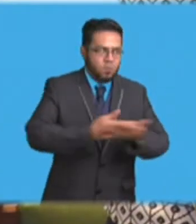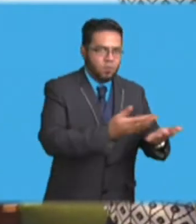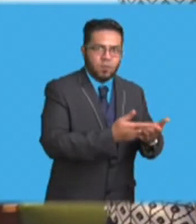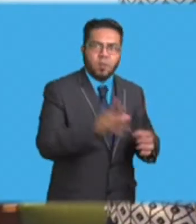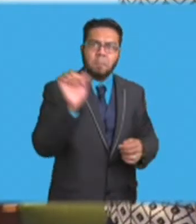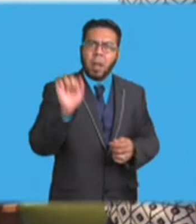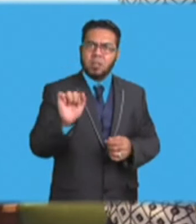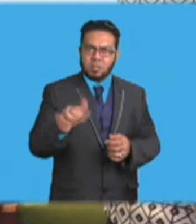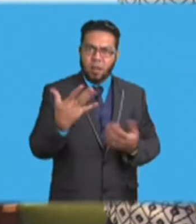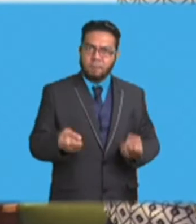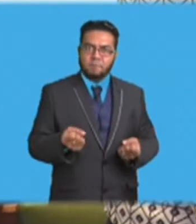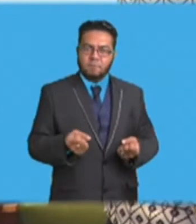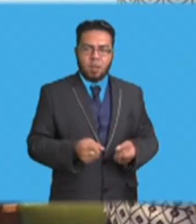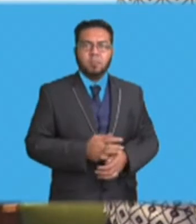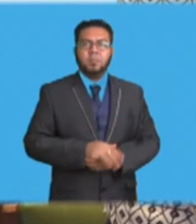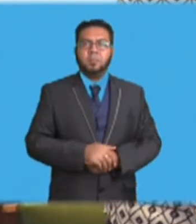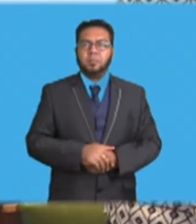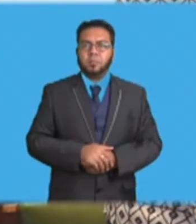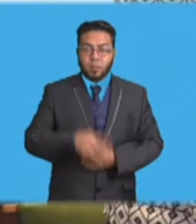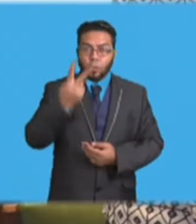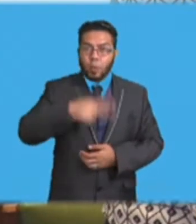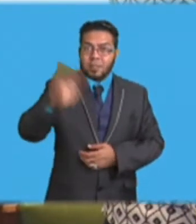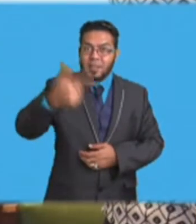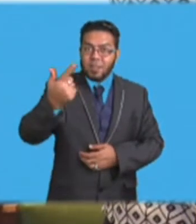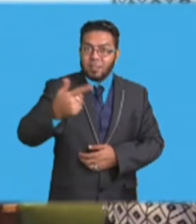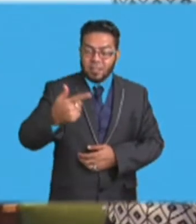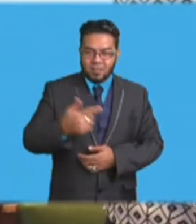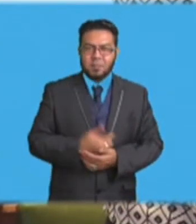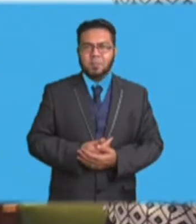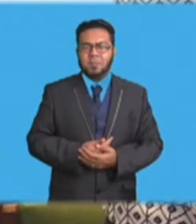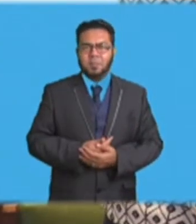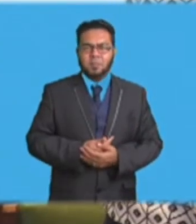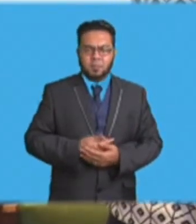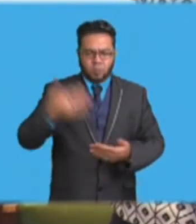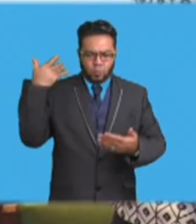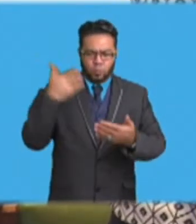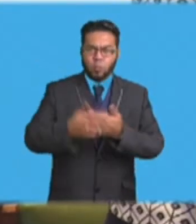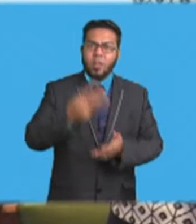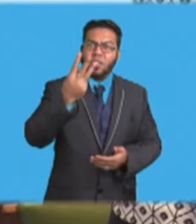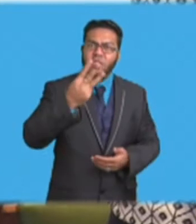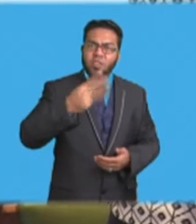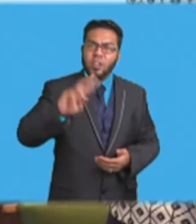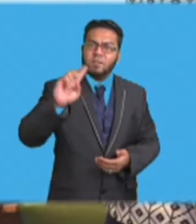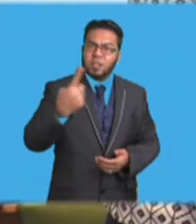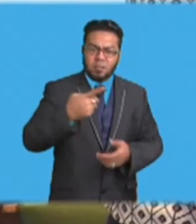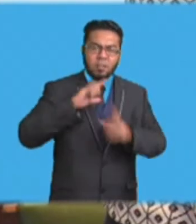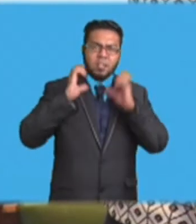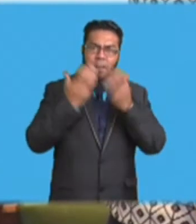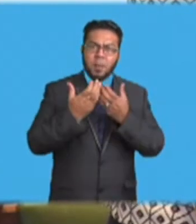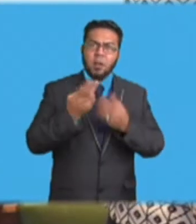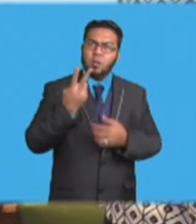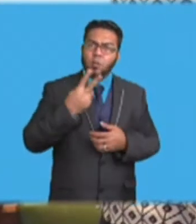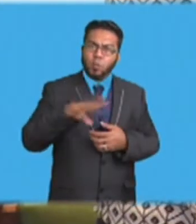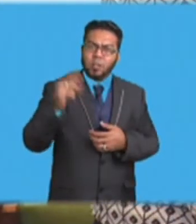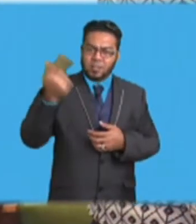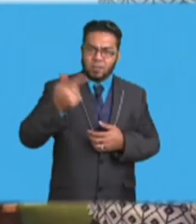in 2017, Honorable Deputy Speaker. Until 31st December 2017, from